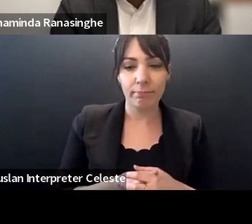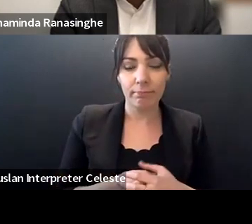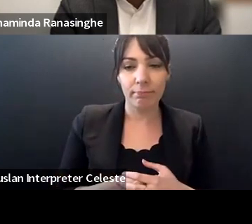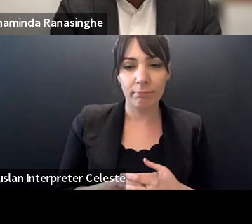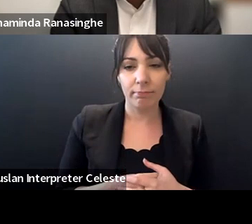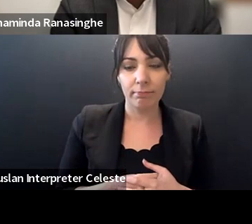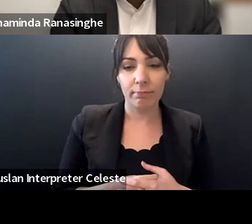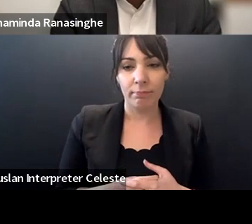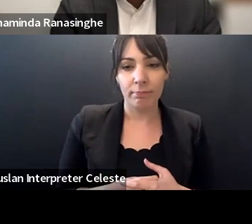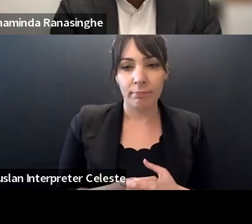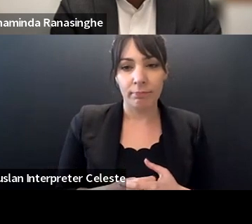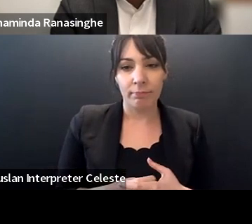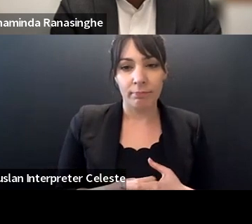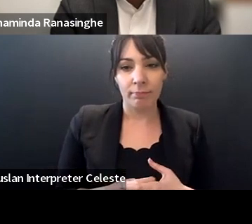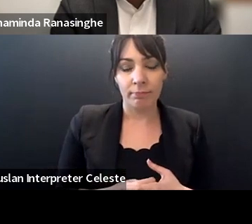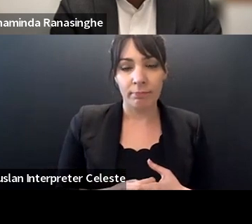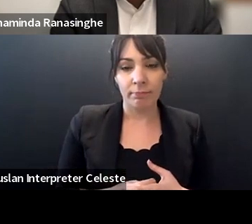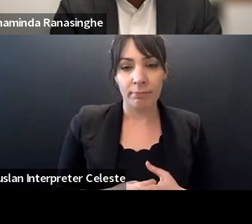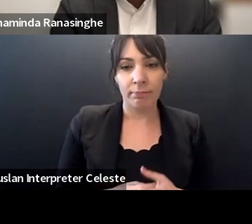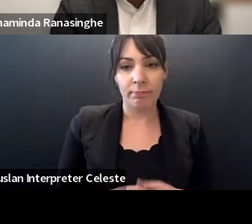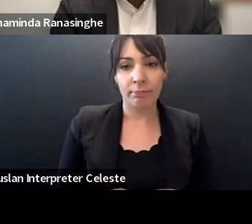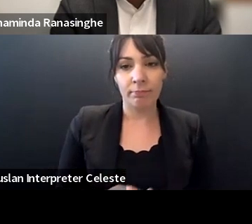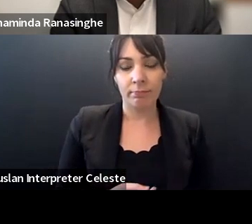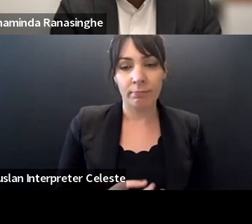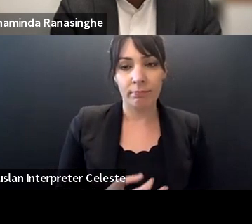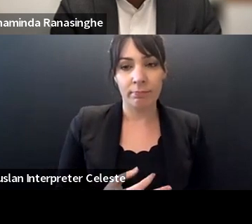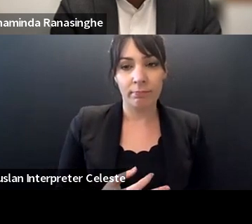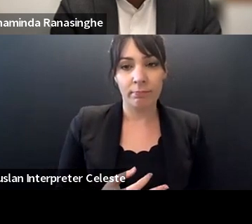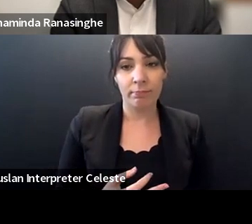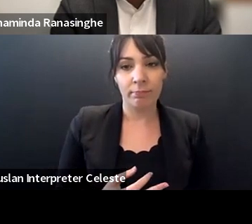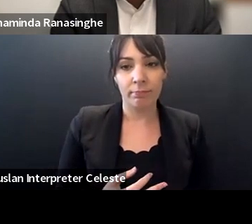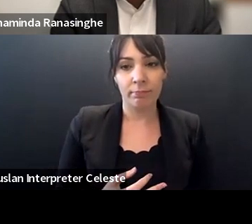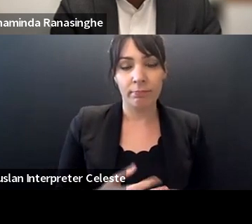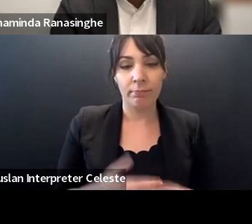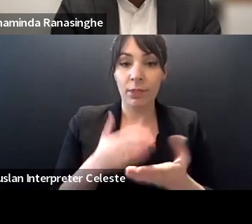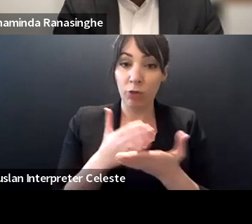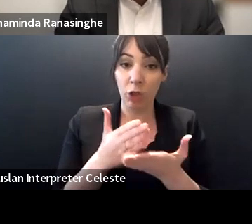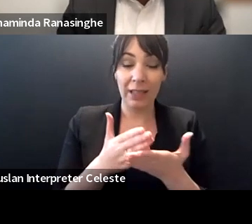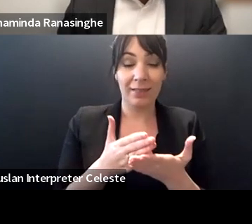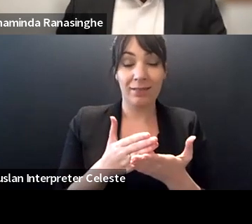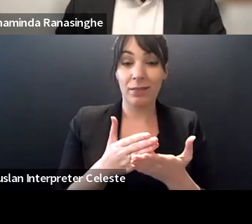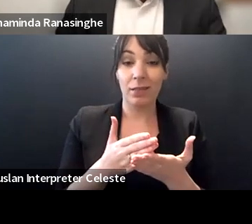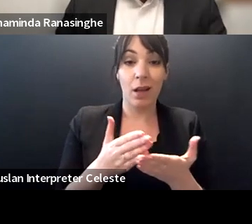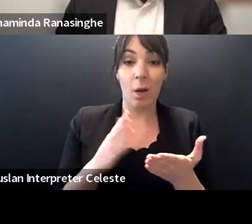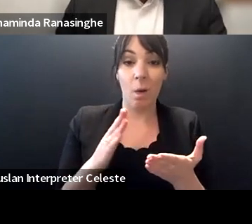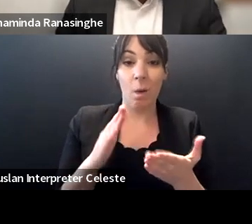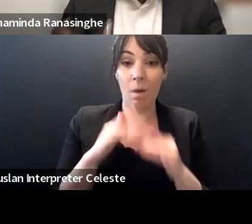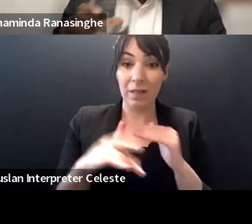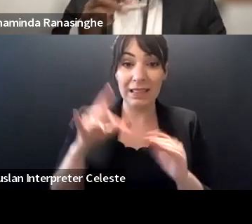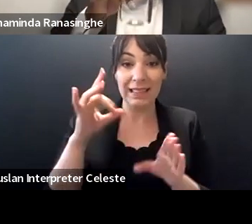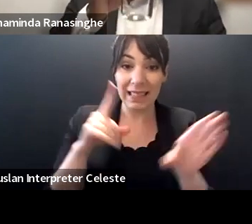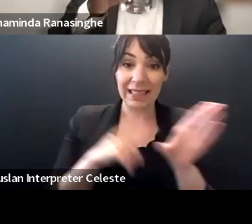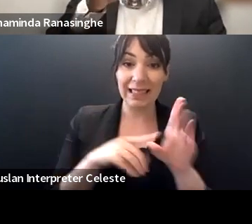You know, it took us probably, you know, a decade or more to start understanding every student is different. And we've started to value the student experience. It's part of